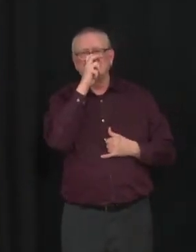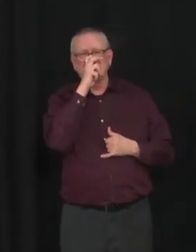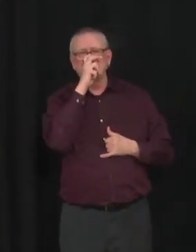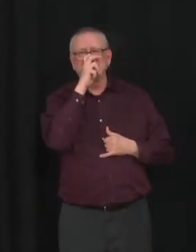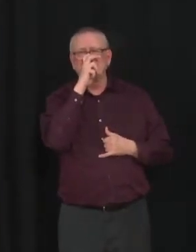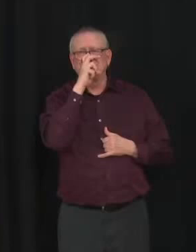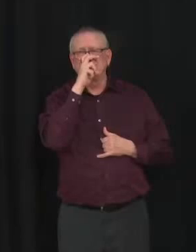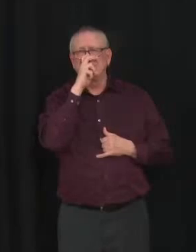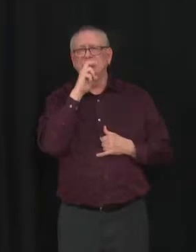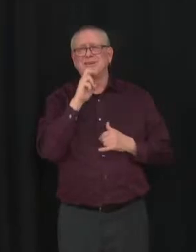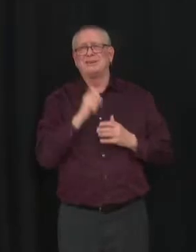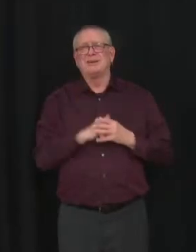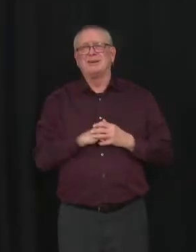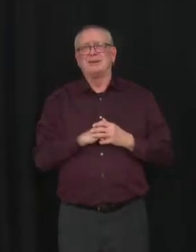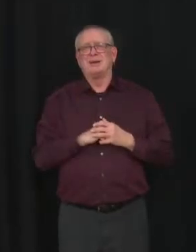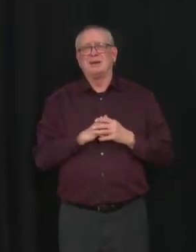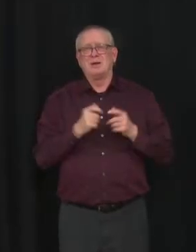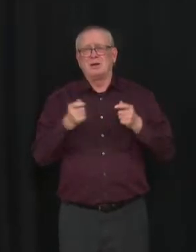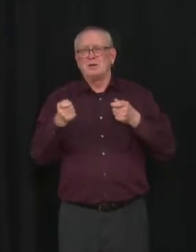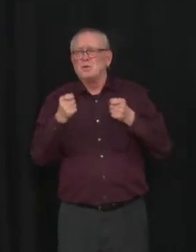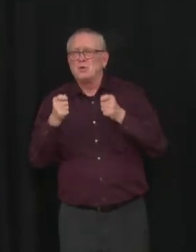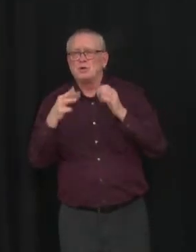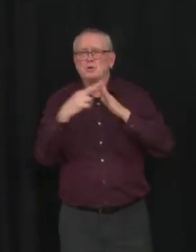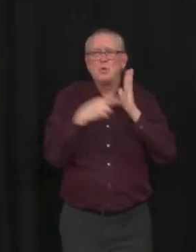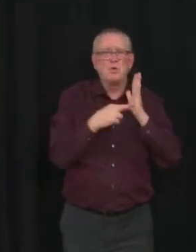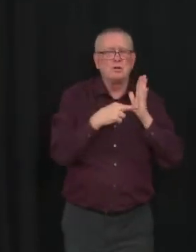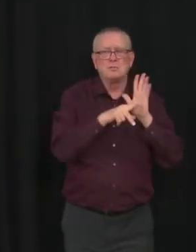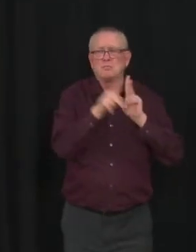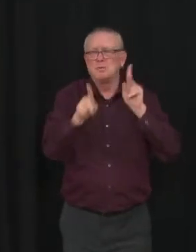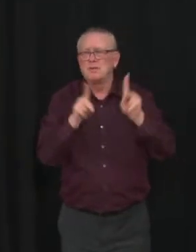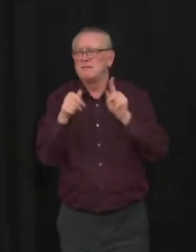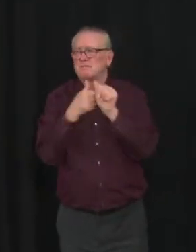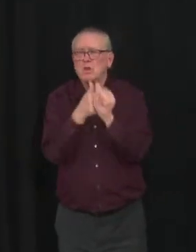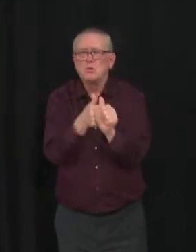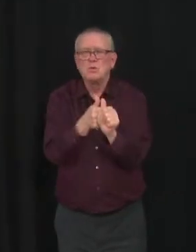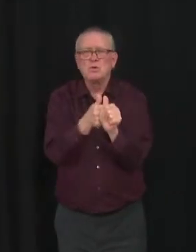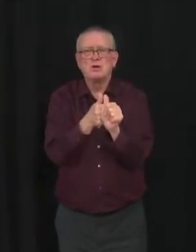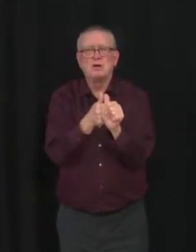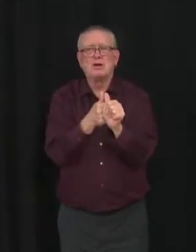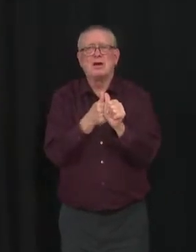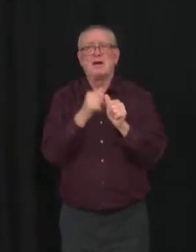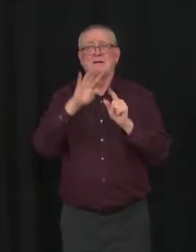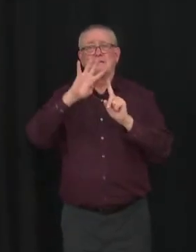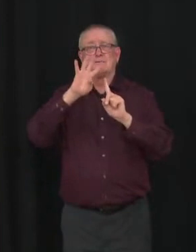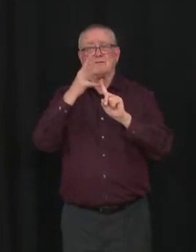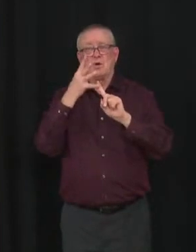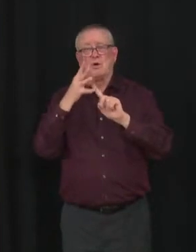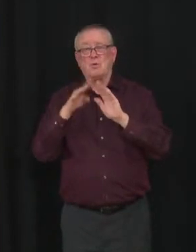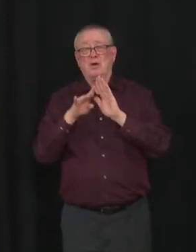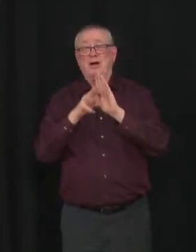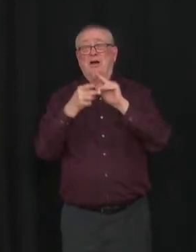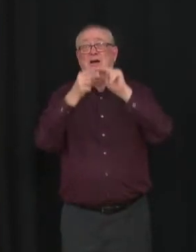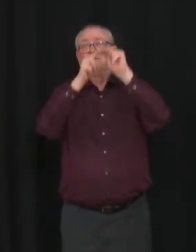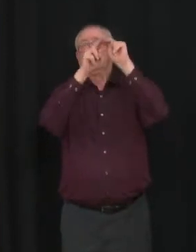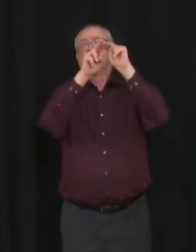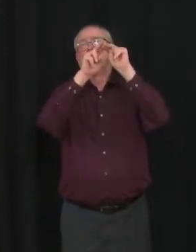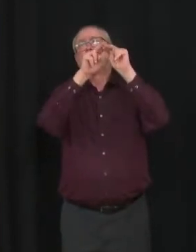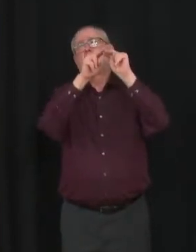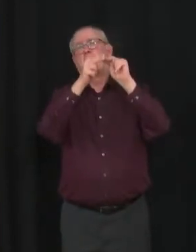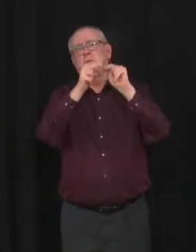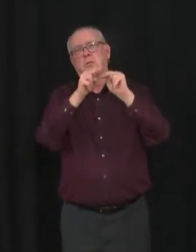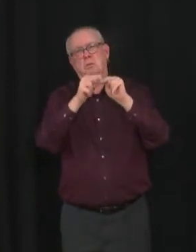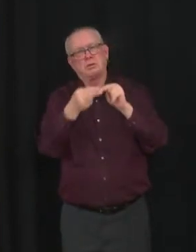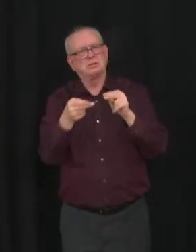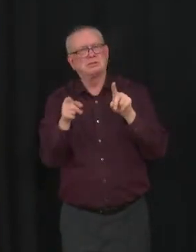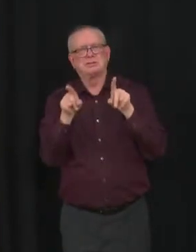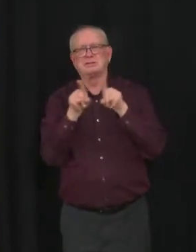the efforts of Albertans to get the 4th wave under control, and we've added significant additional measures here. But the single most